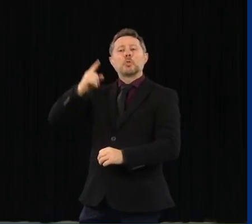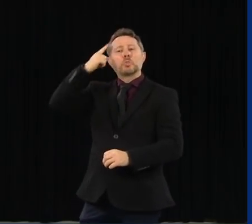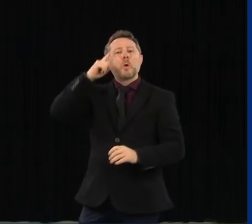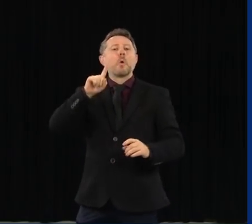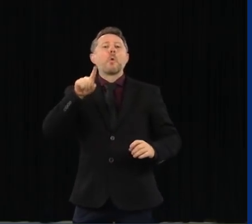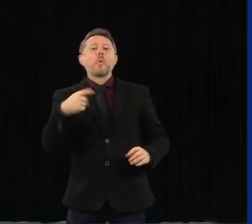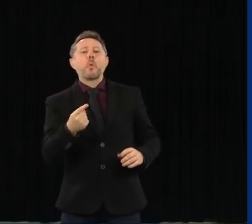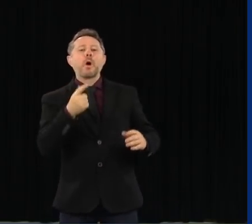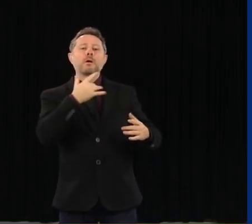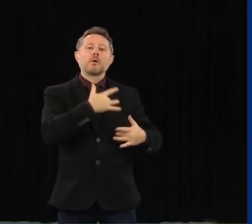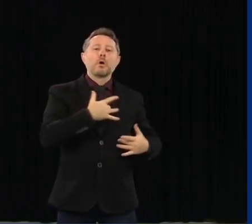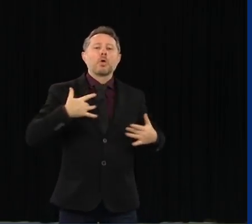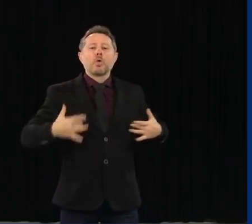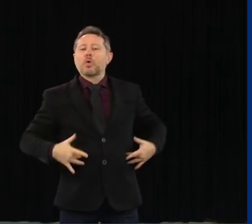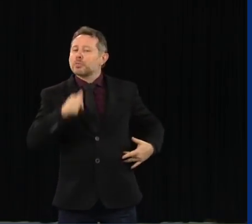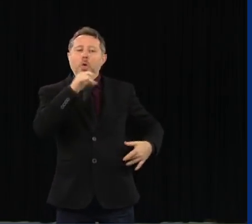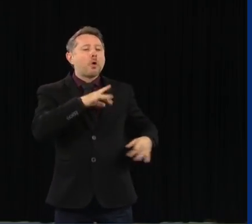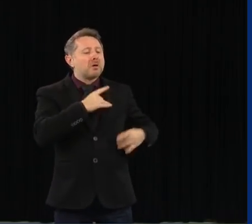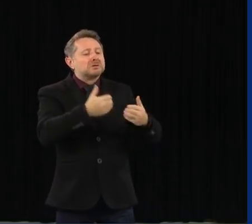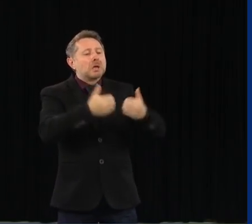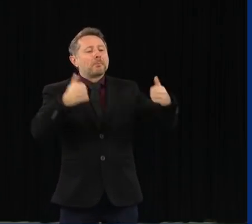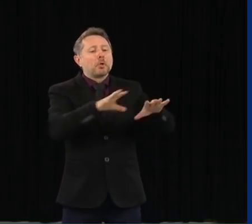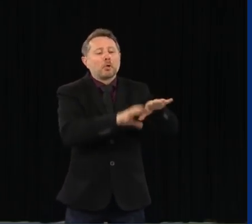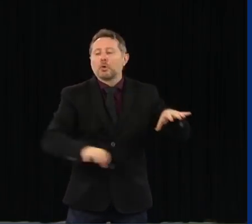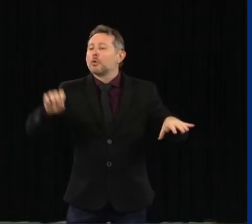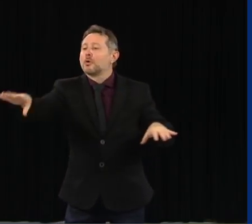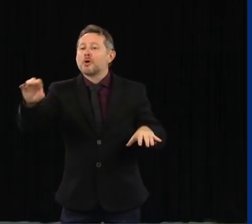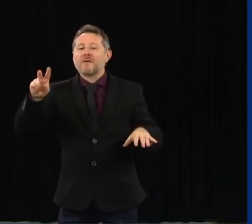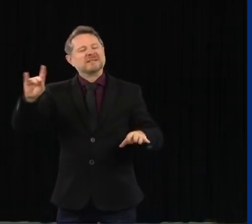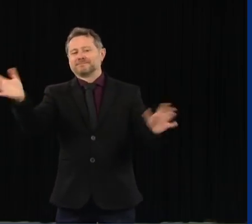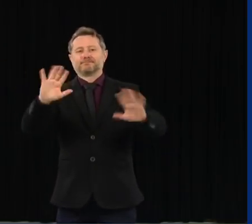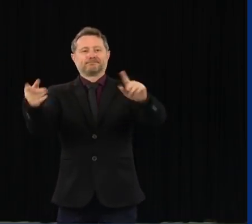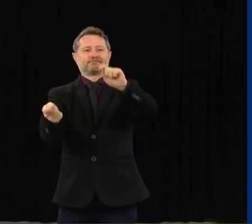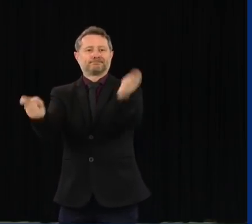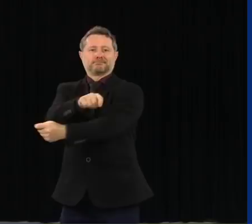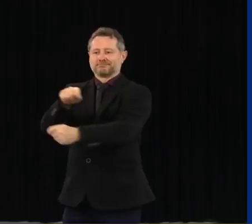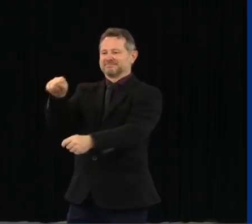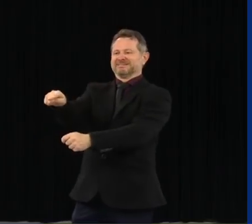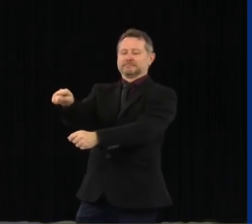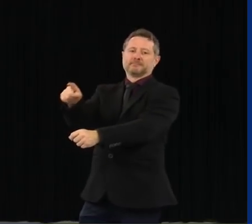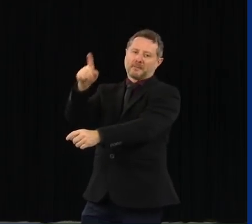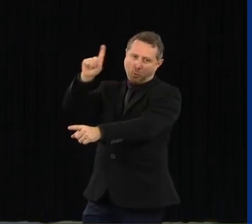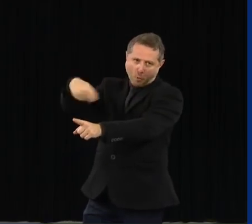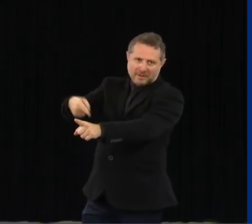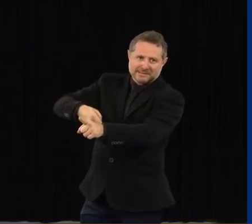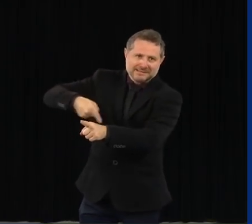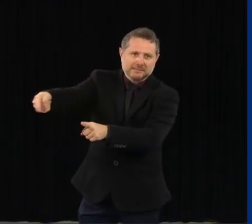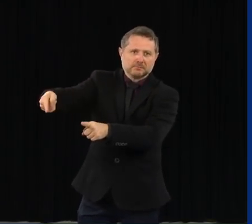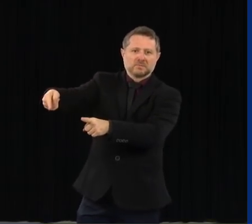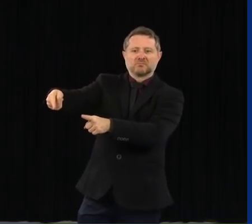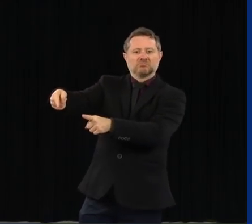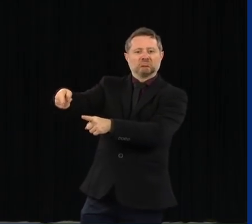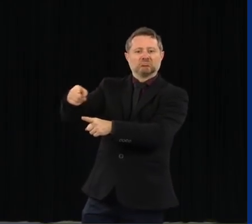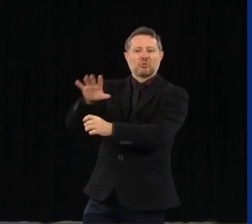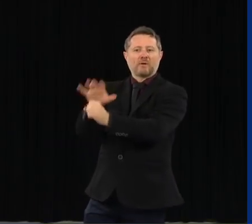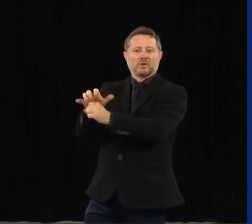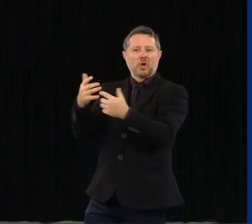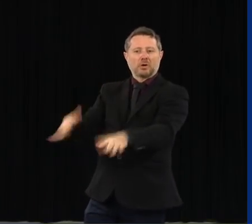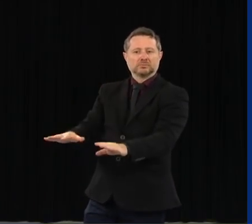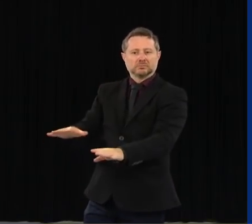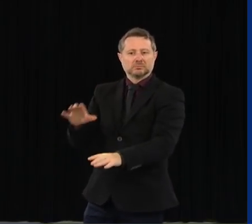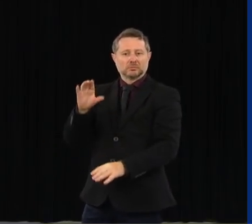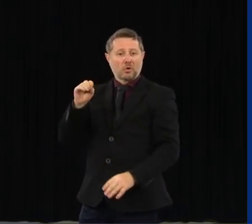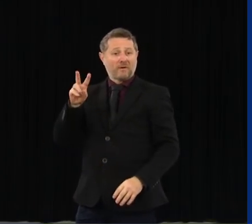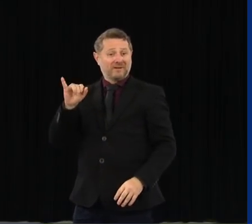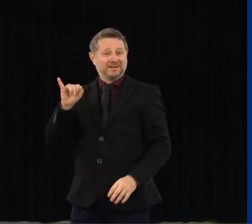center. It was retrofitted by the Army Corps of Engineers to hold 2,500 people. The original plan was that it